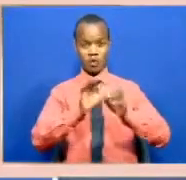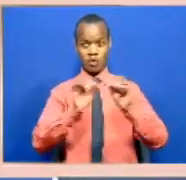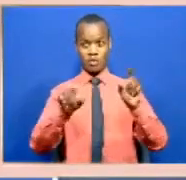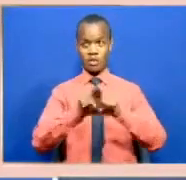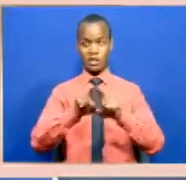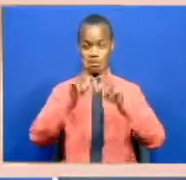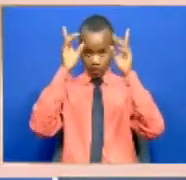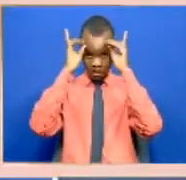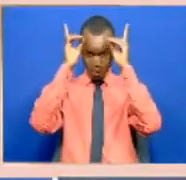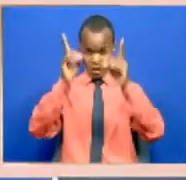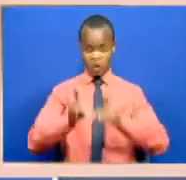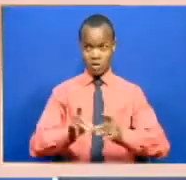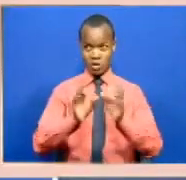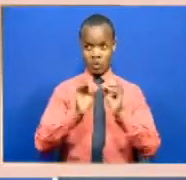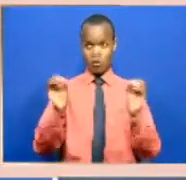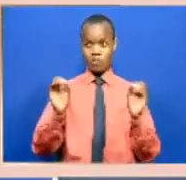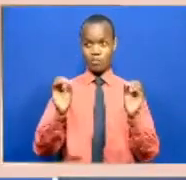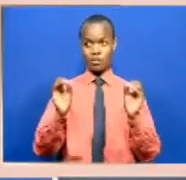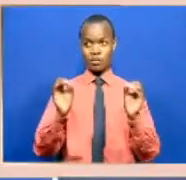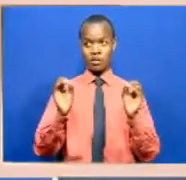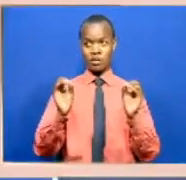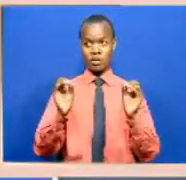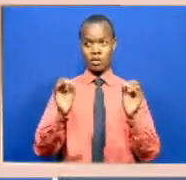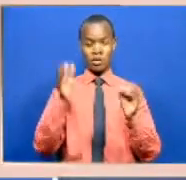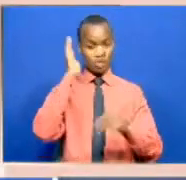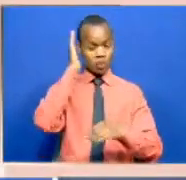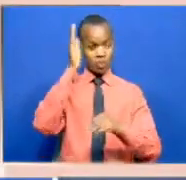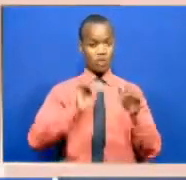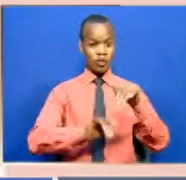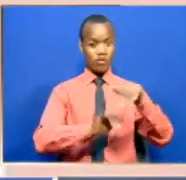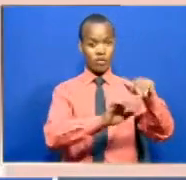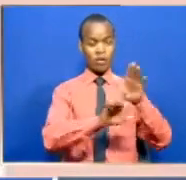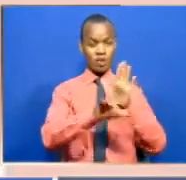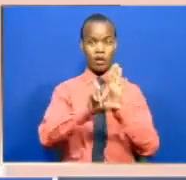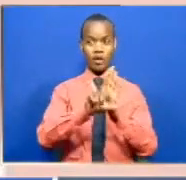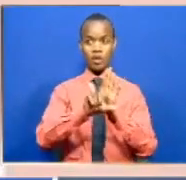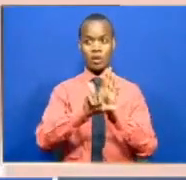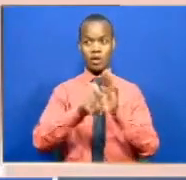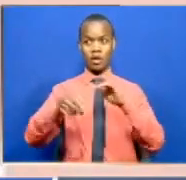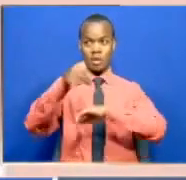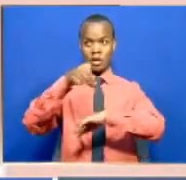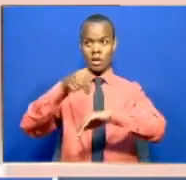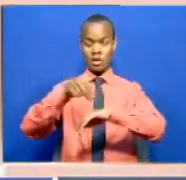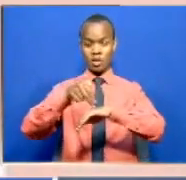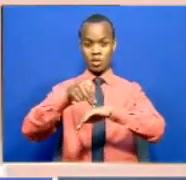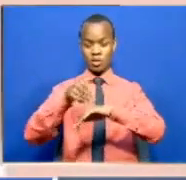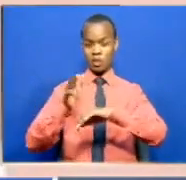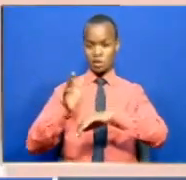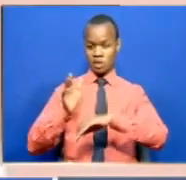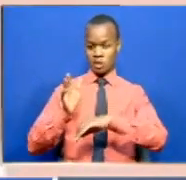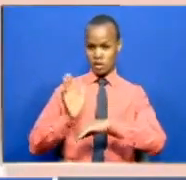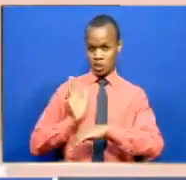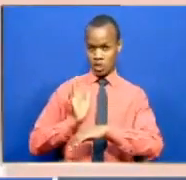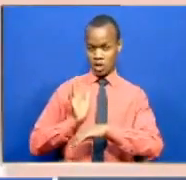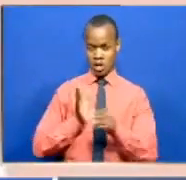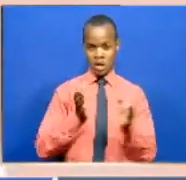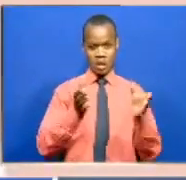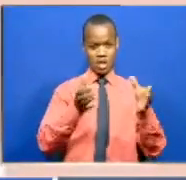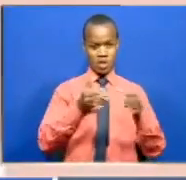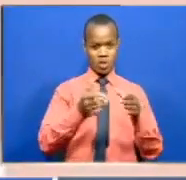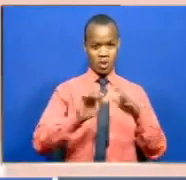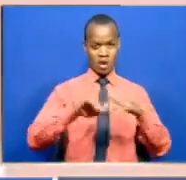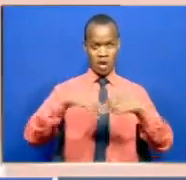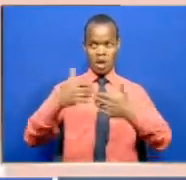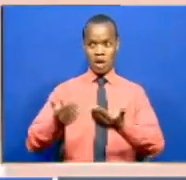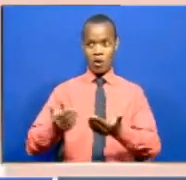decision. I will go through the path of the law, through the NSAC and the National Security Council, to be advised on how we are actually going